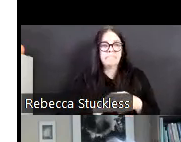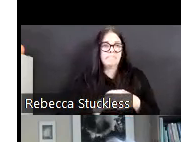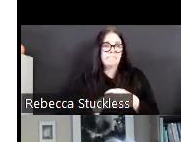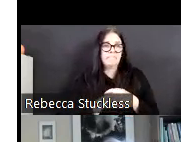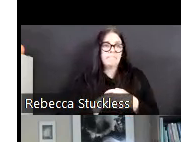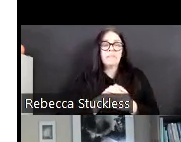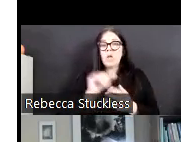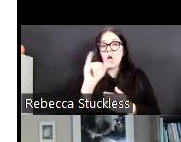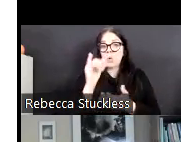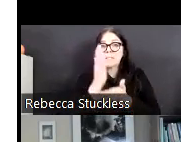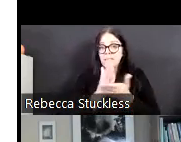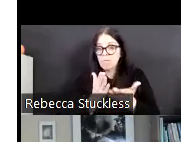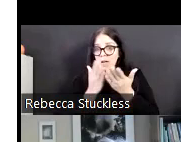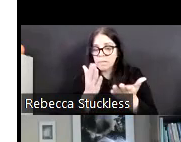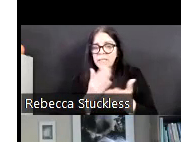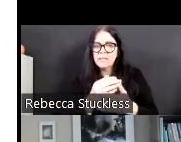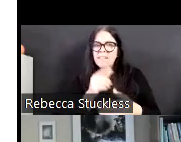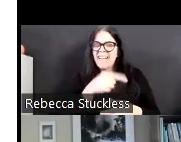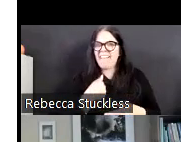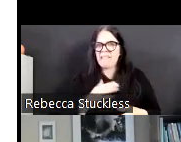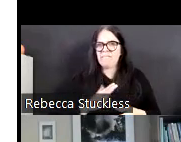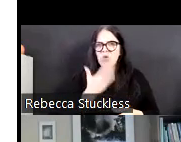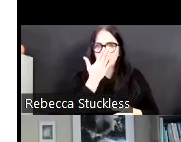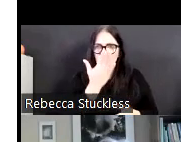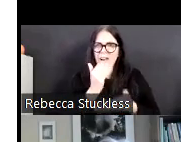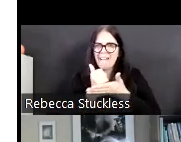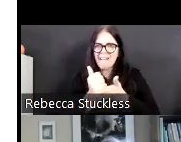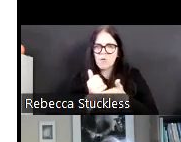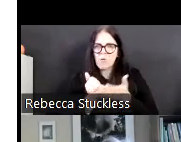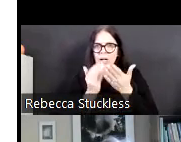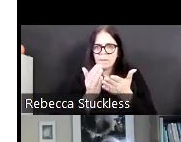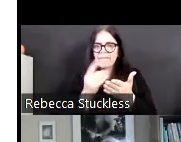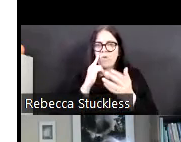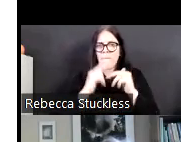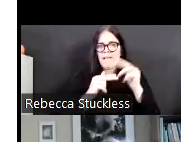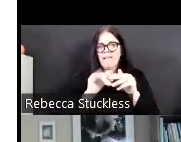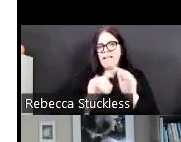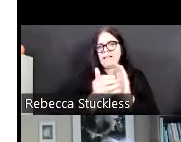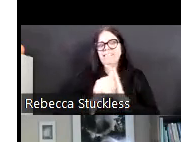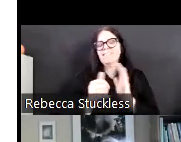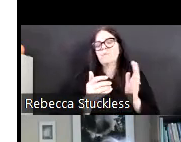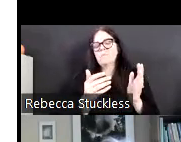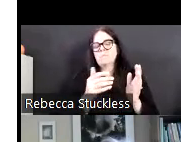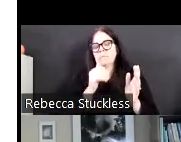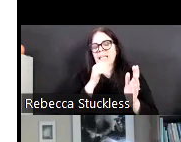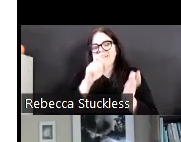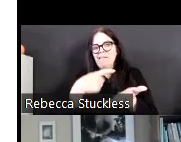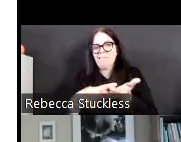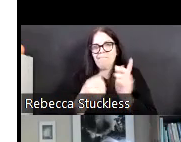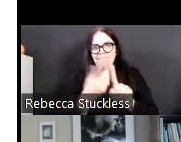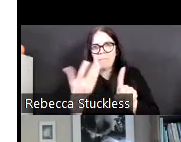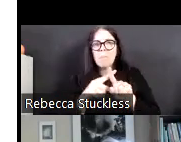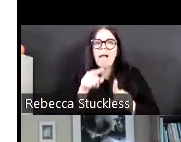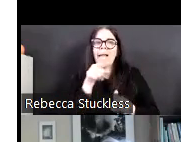And also some recommendations. They have really good, helpful recommendations for building the skills. And we won't have to do this, but they